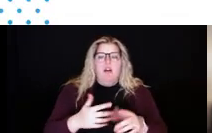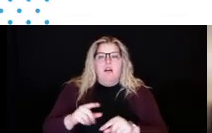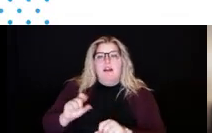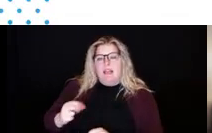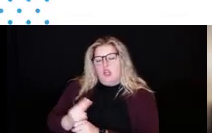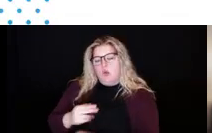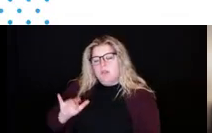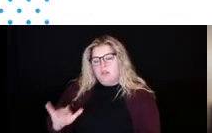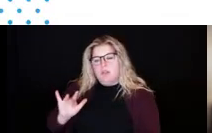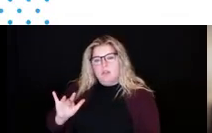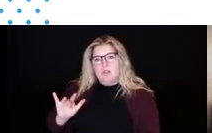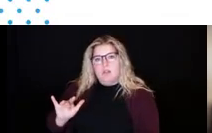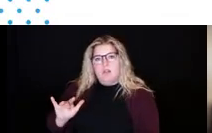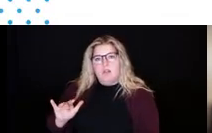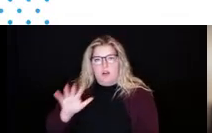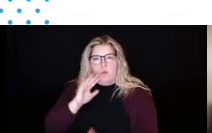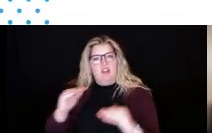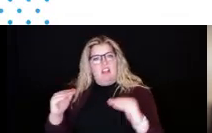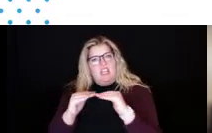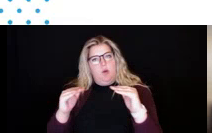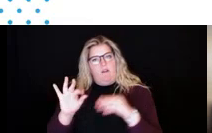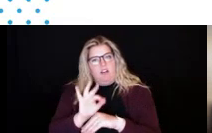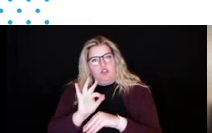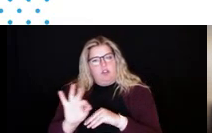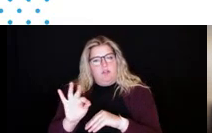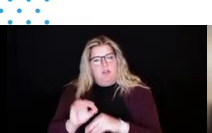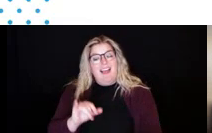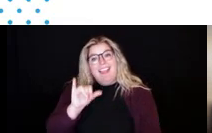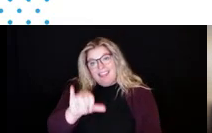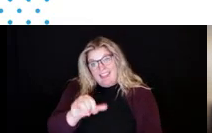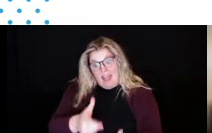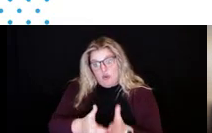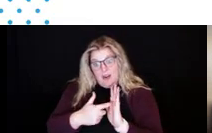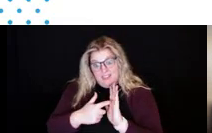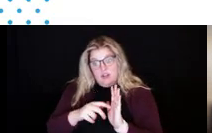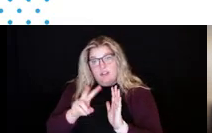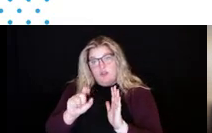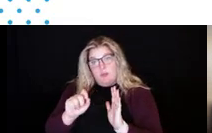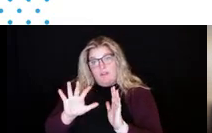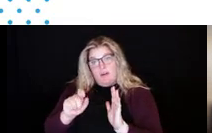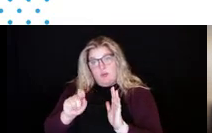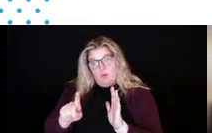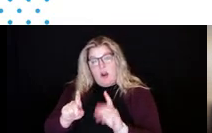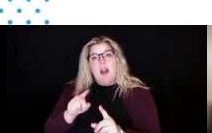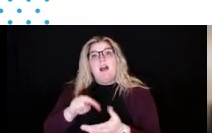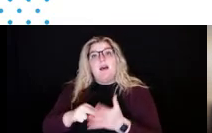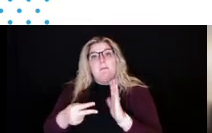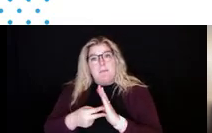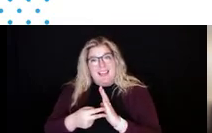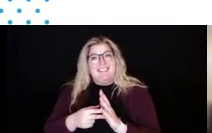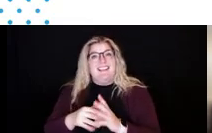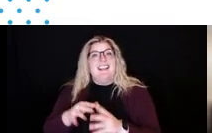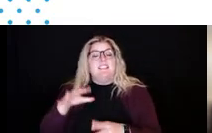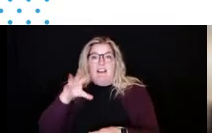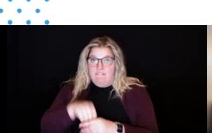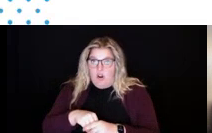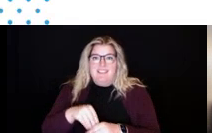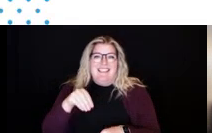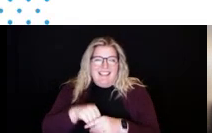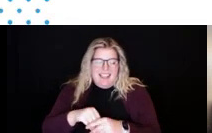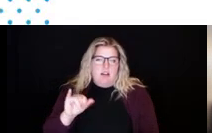the same functionality. That criterion requires that that single-click alternative is built into the interface. If you don't account